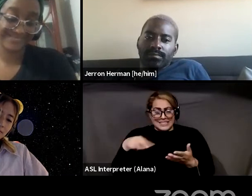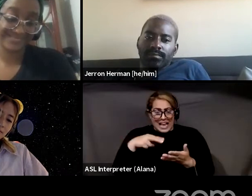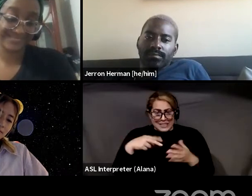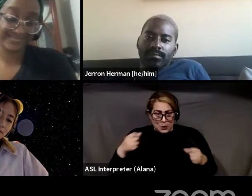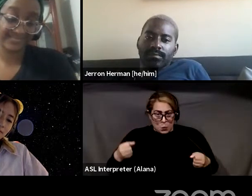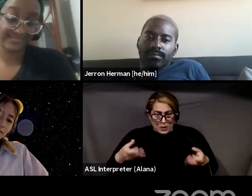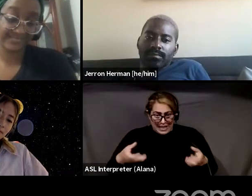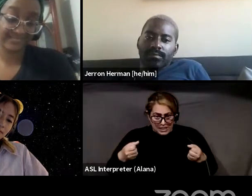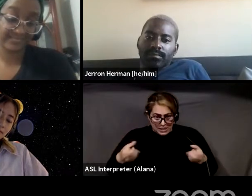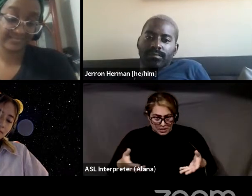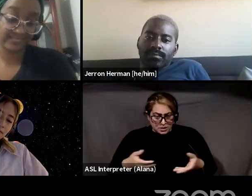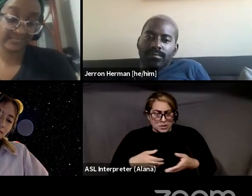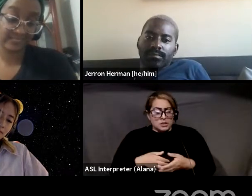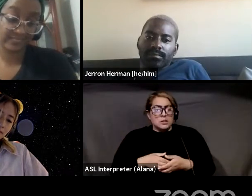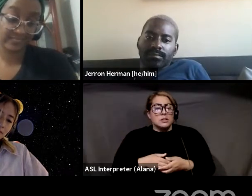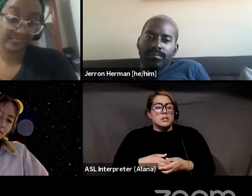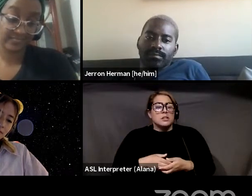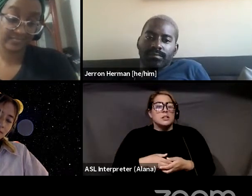and premiered